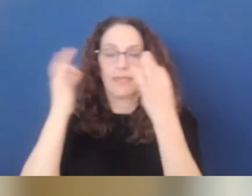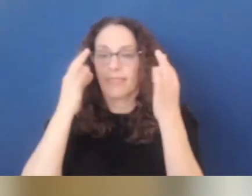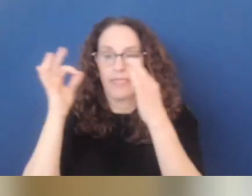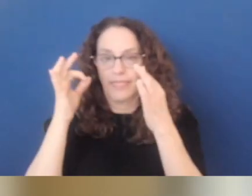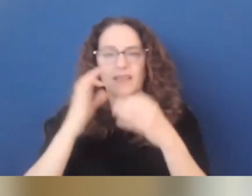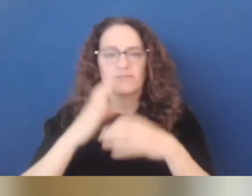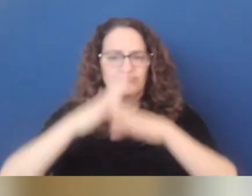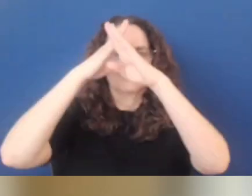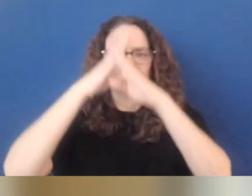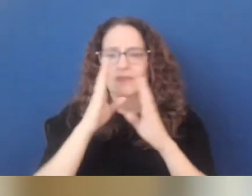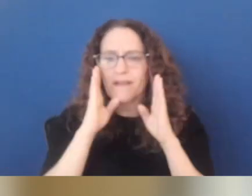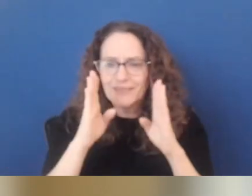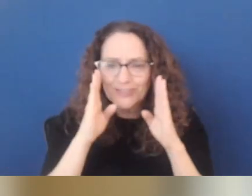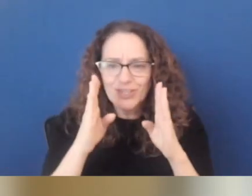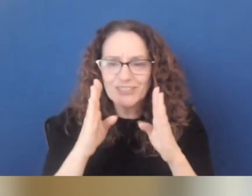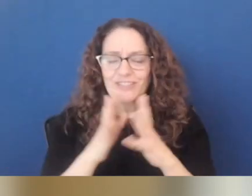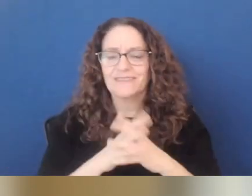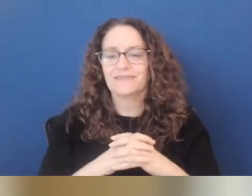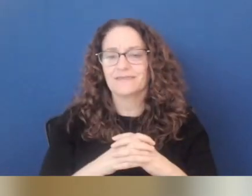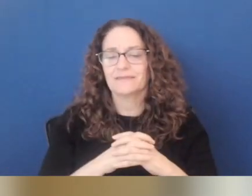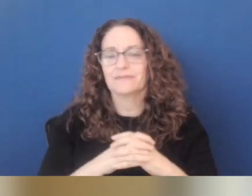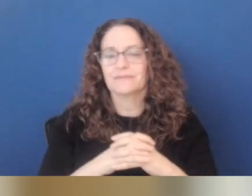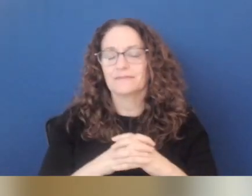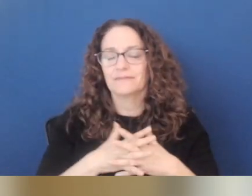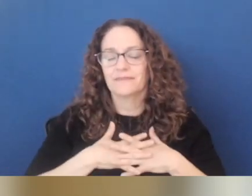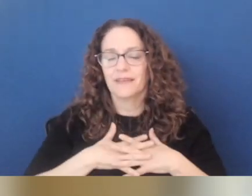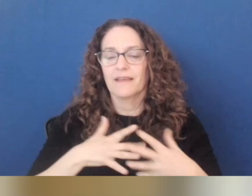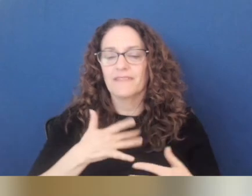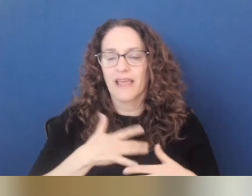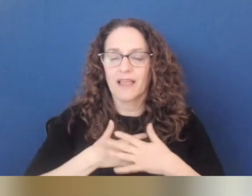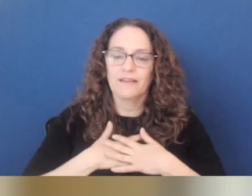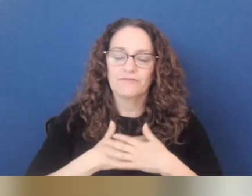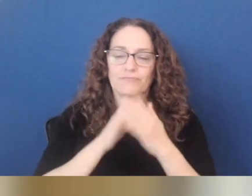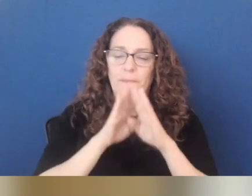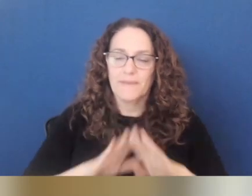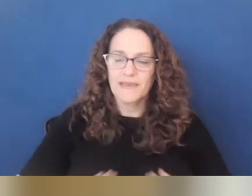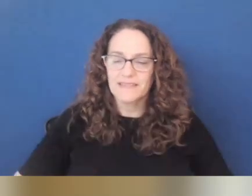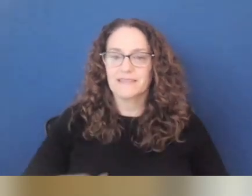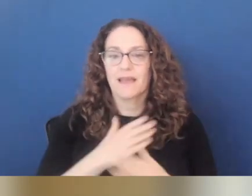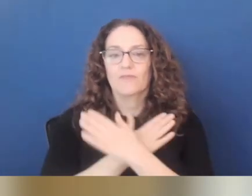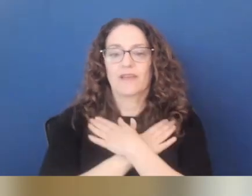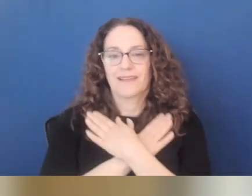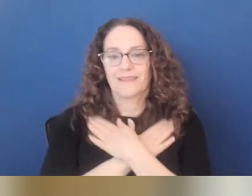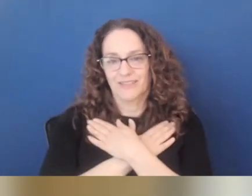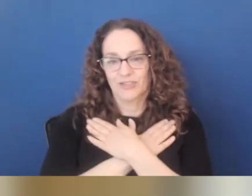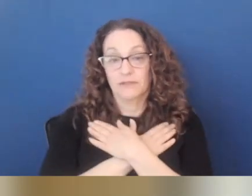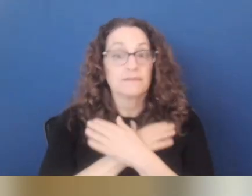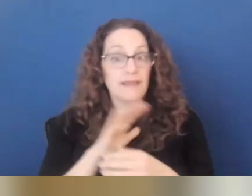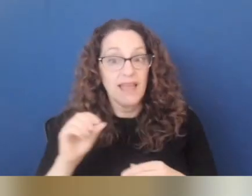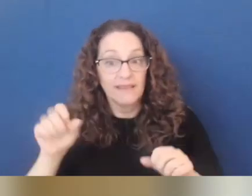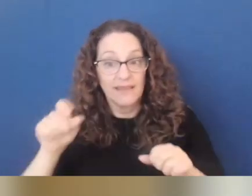concentration, to peace, to relaxation, and to the capacity to see things